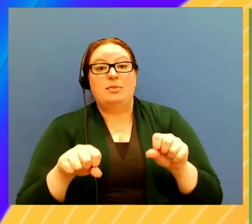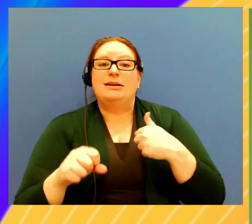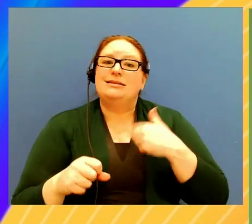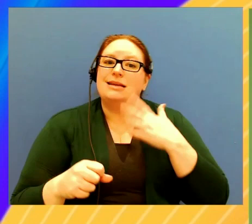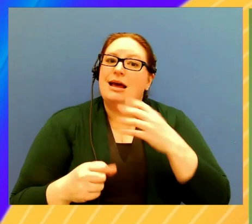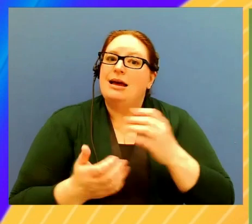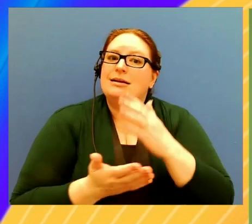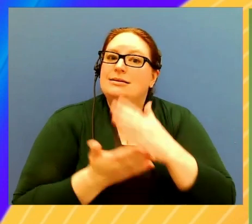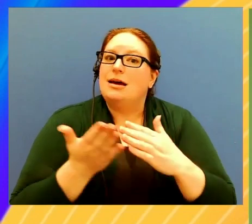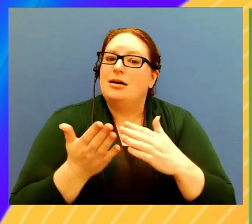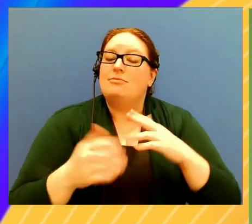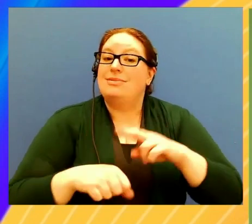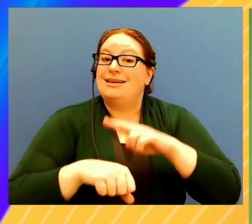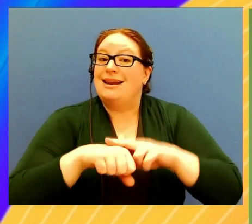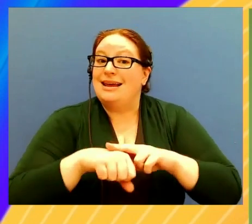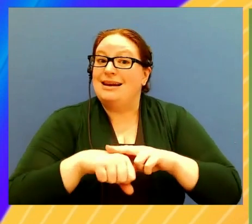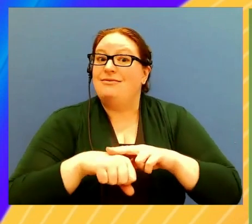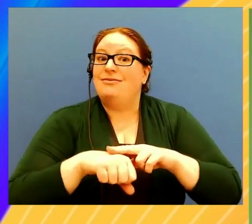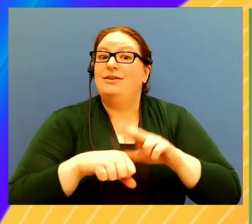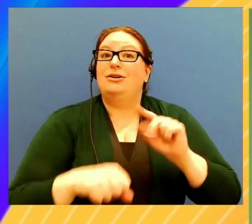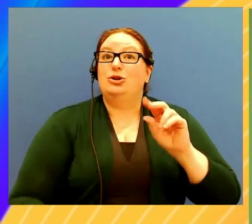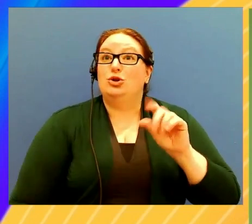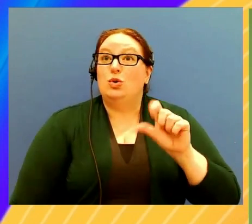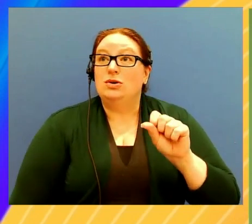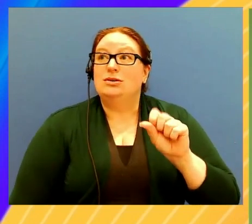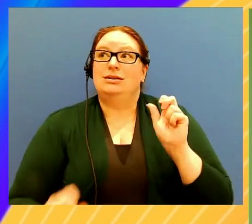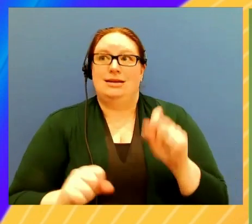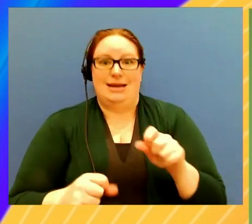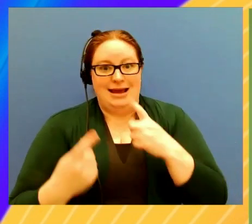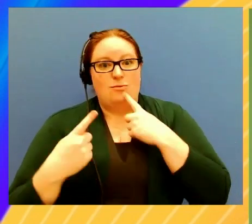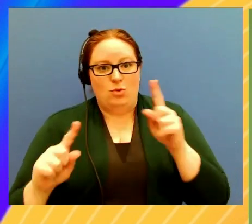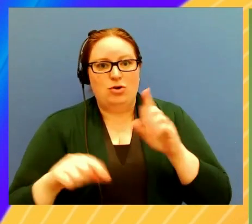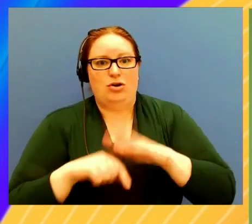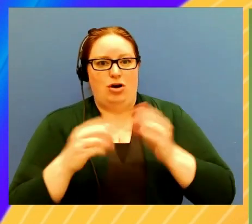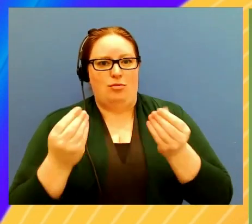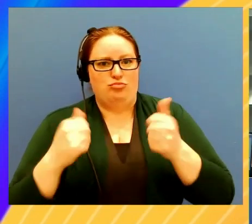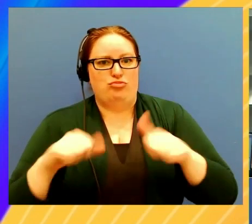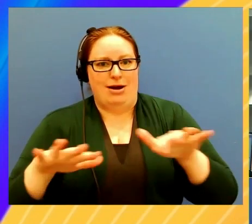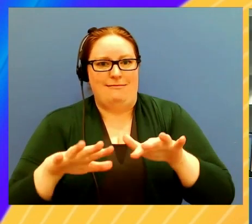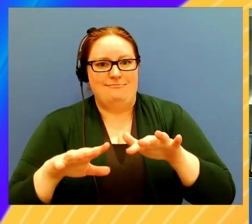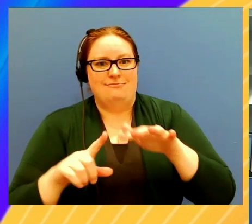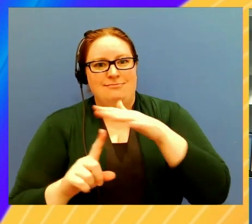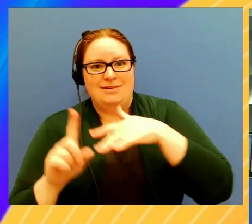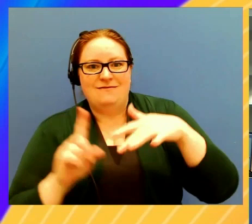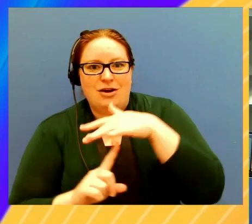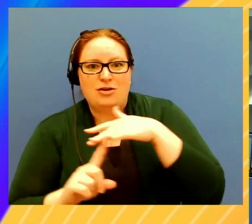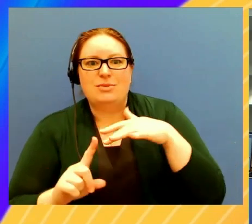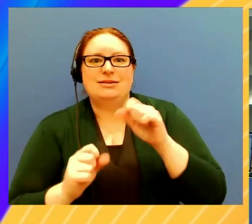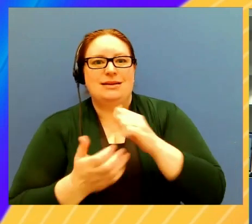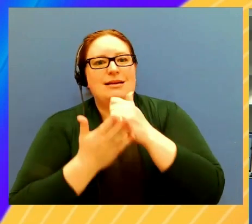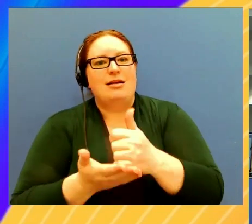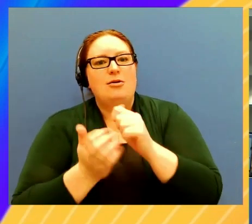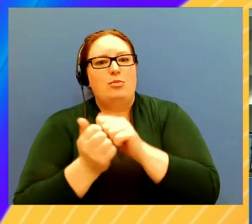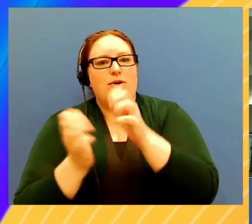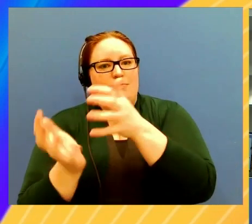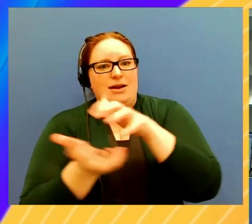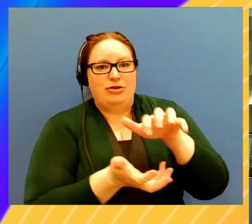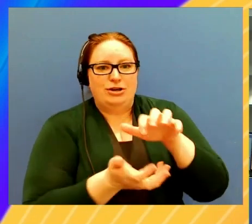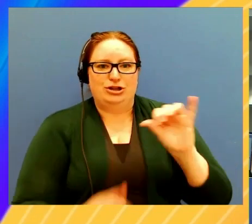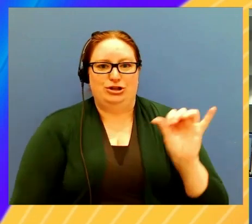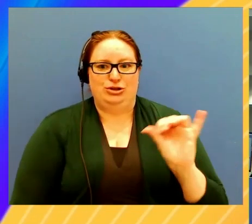our native tools can really work in on-prem environments, can help with that migration process as well.